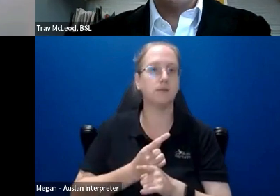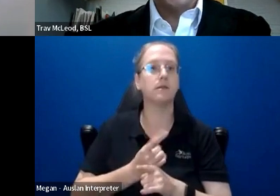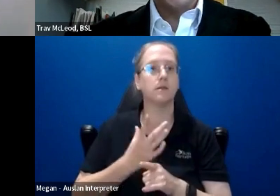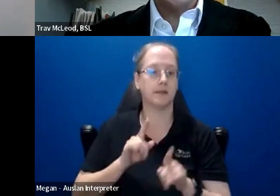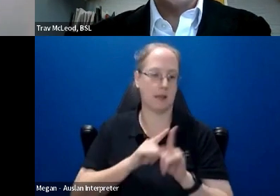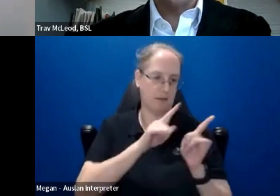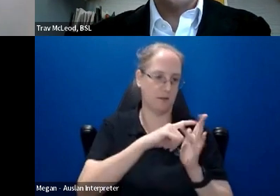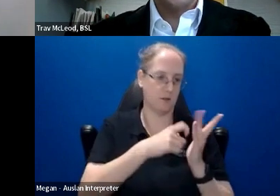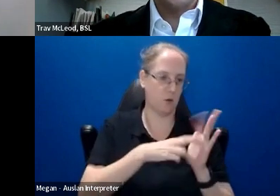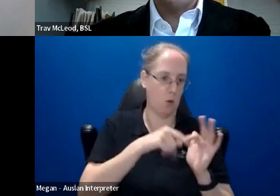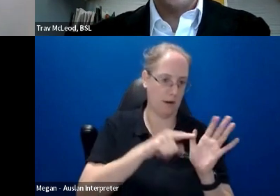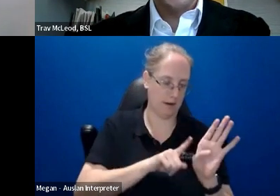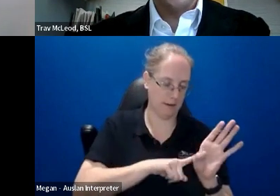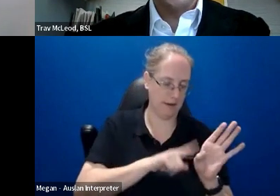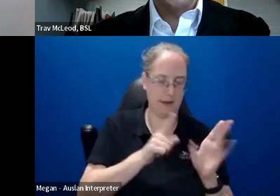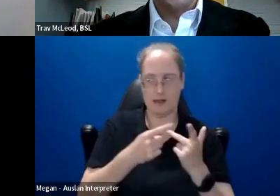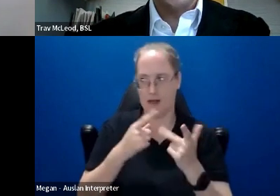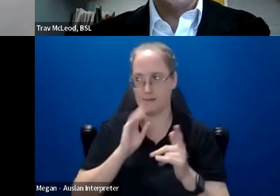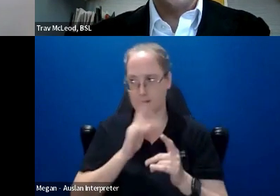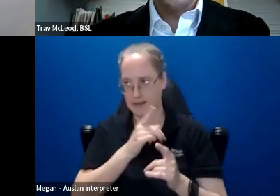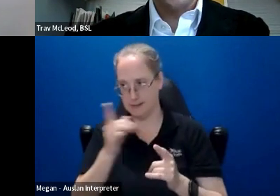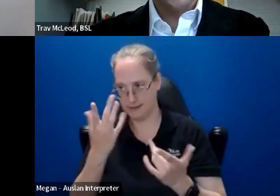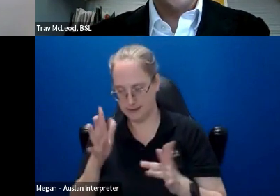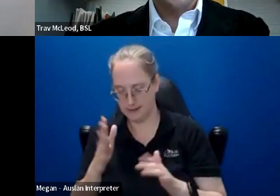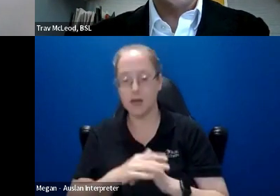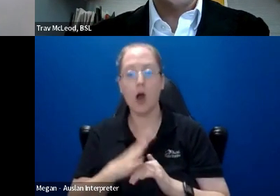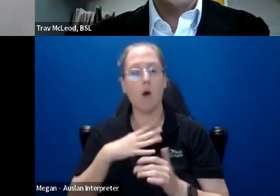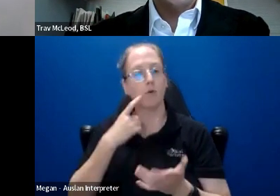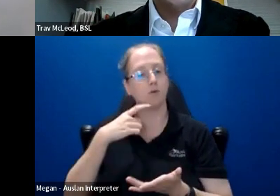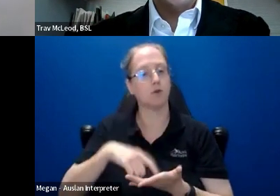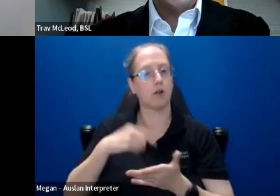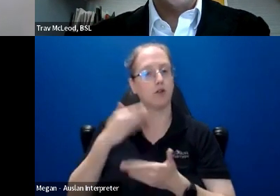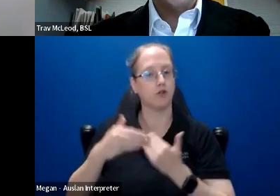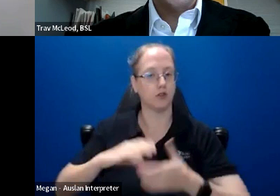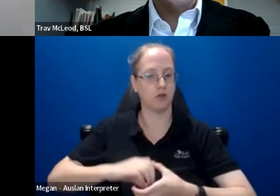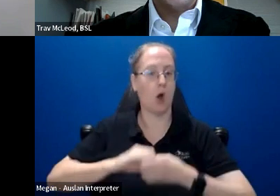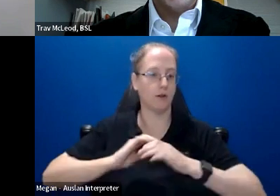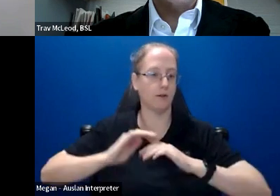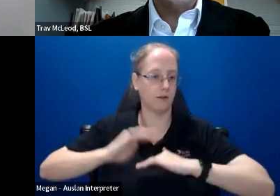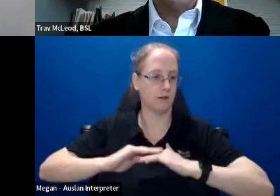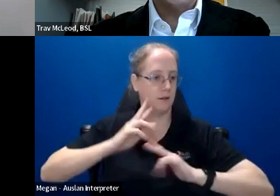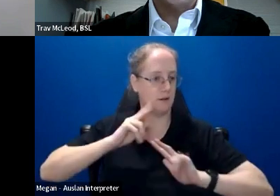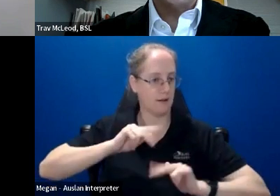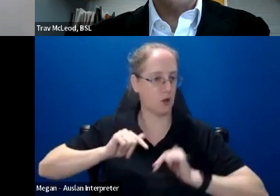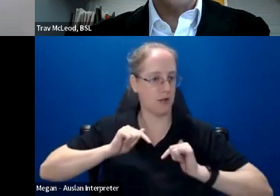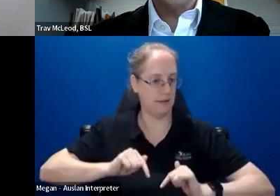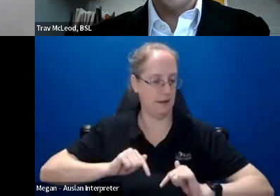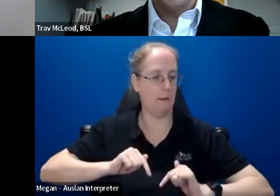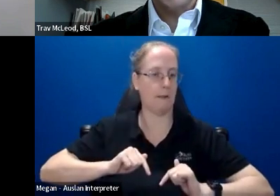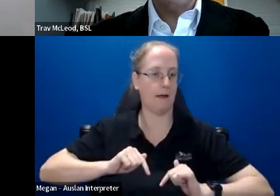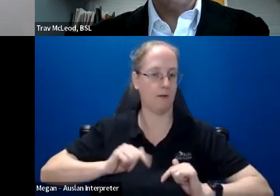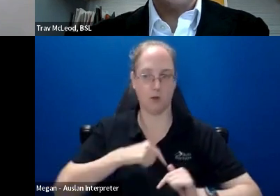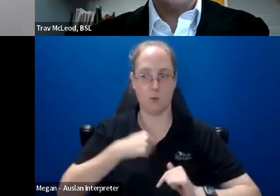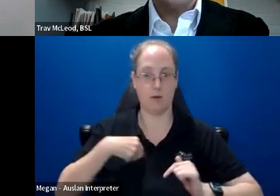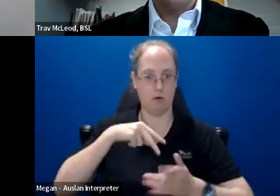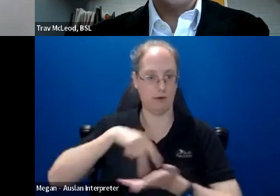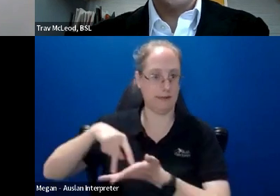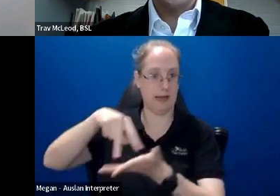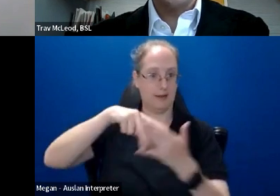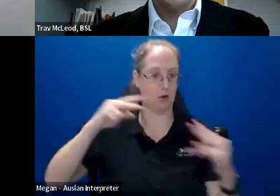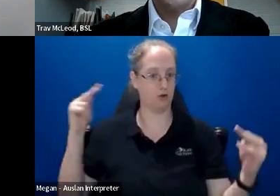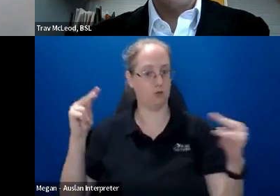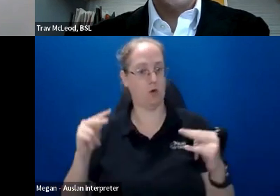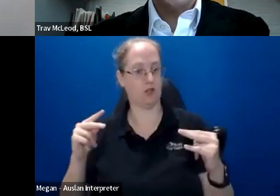and many of the speakers did, I just want to acknowledge the traditional owners and custodians of the lands on which we're all joining